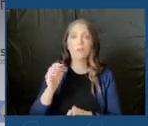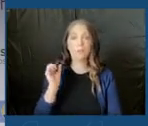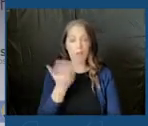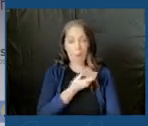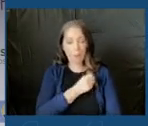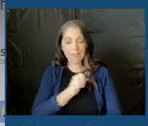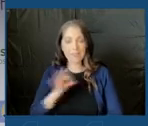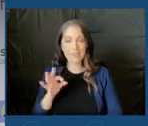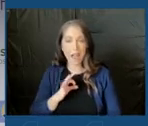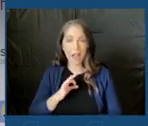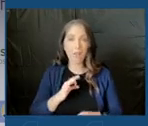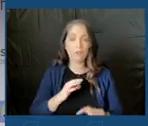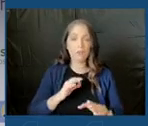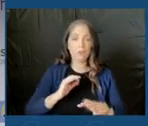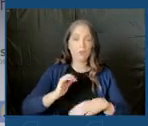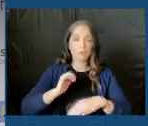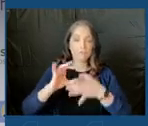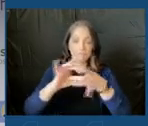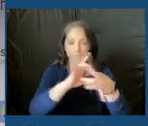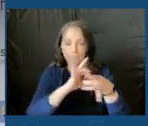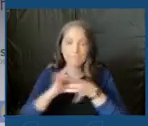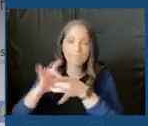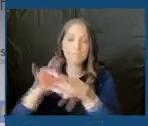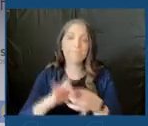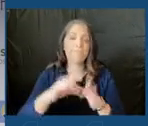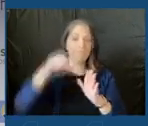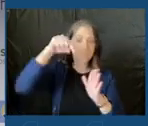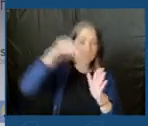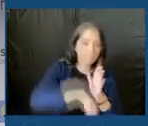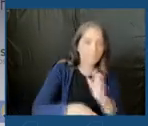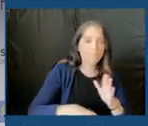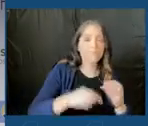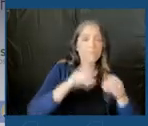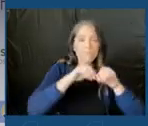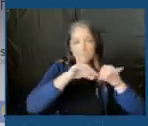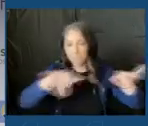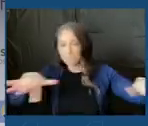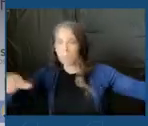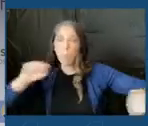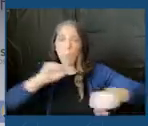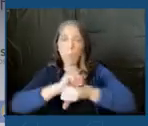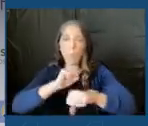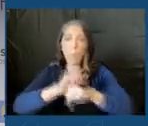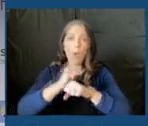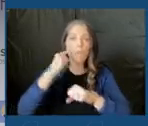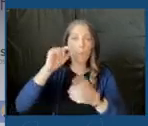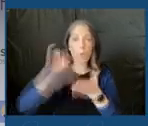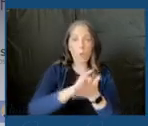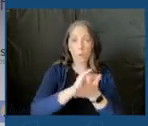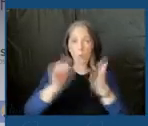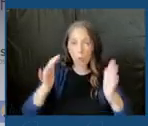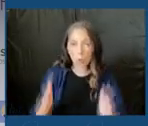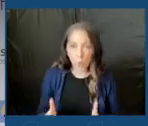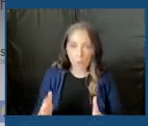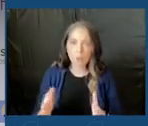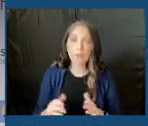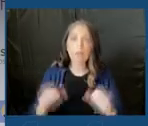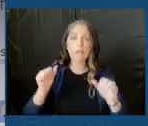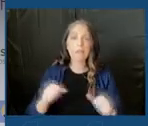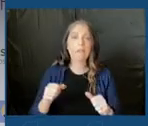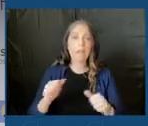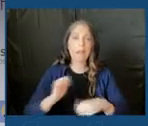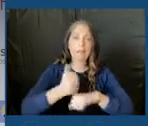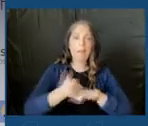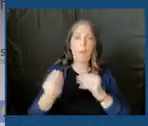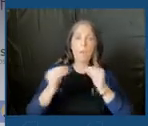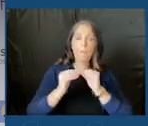and deeper work across New York and serve many more New Yorkers through an expanded network of public health navigators and Black churches,